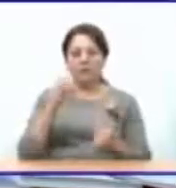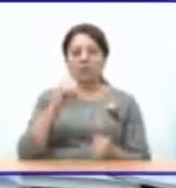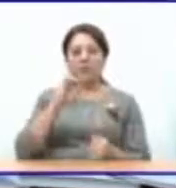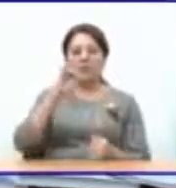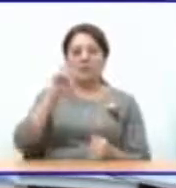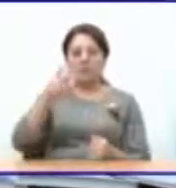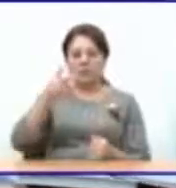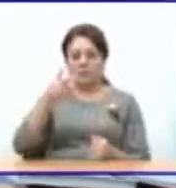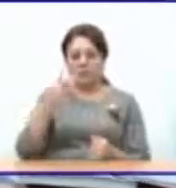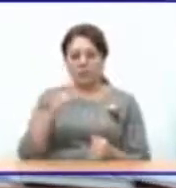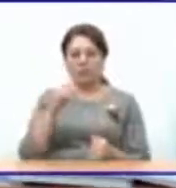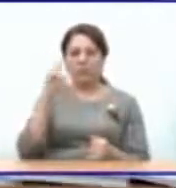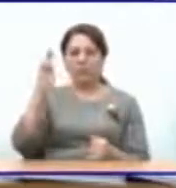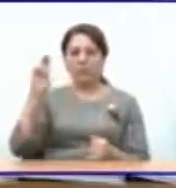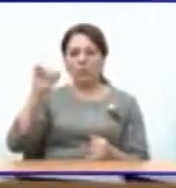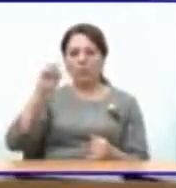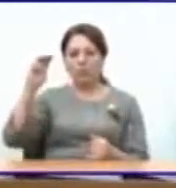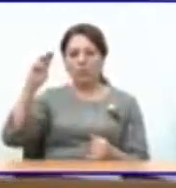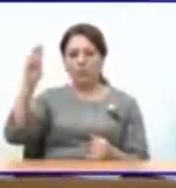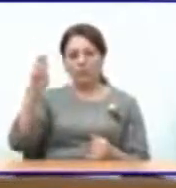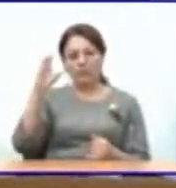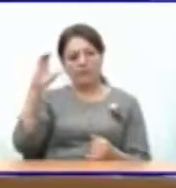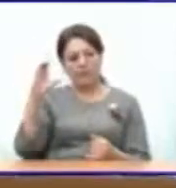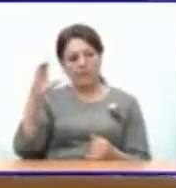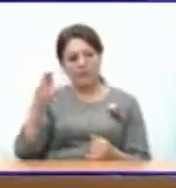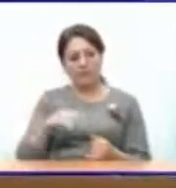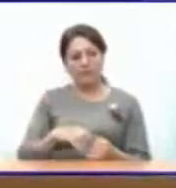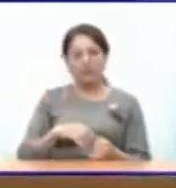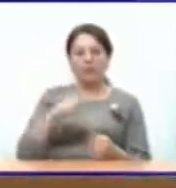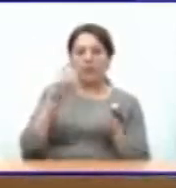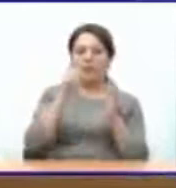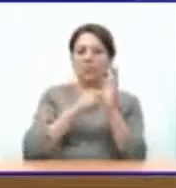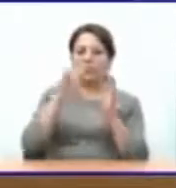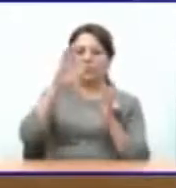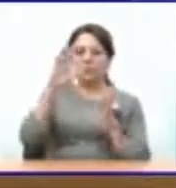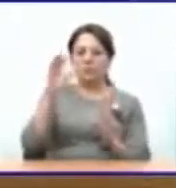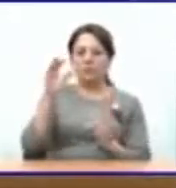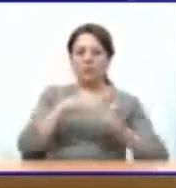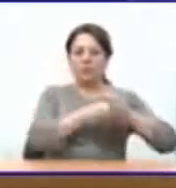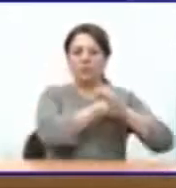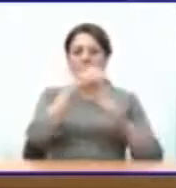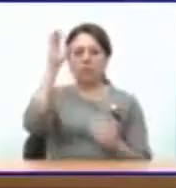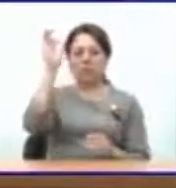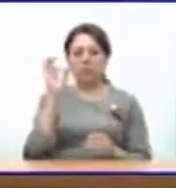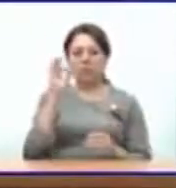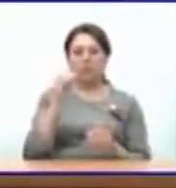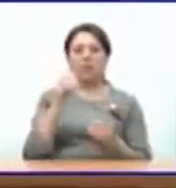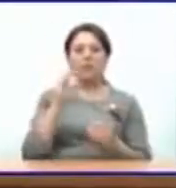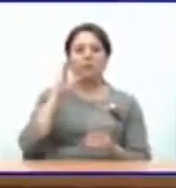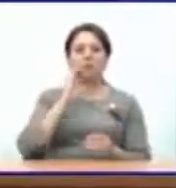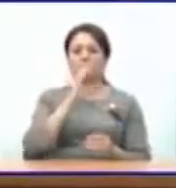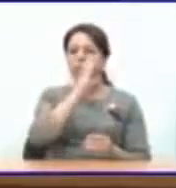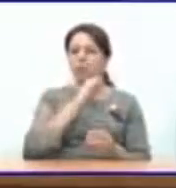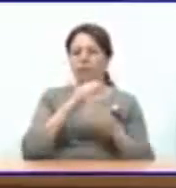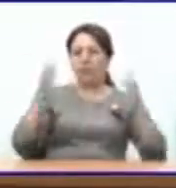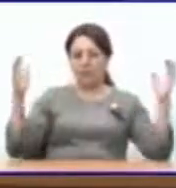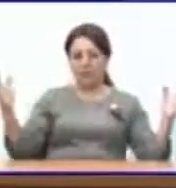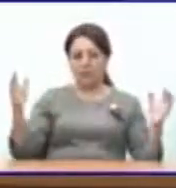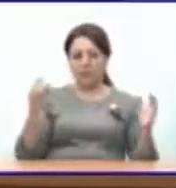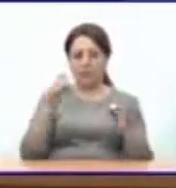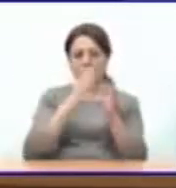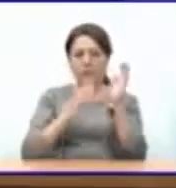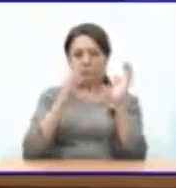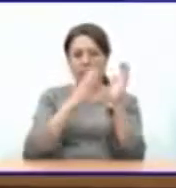S harfi bilan belgilangan 75 gradus shimoliy kenglik va 99 gradus